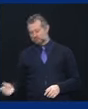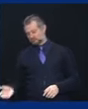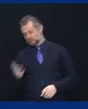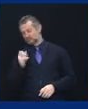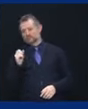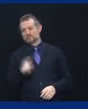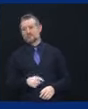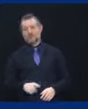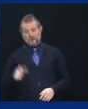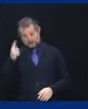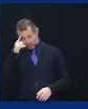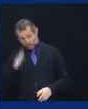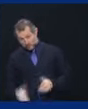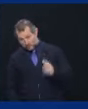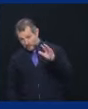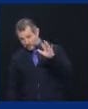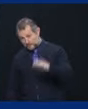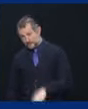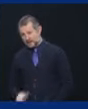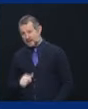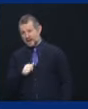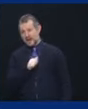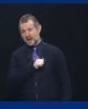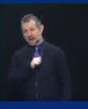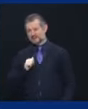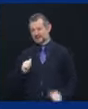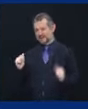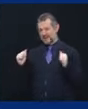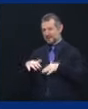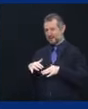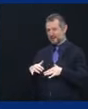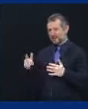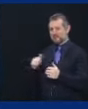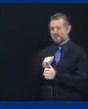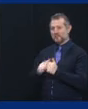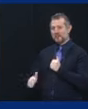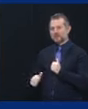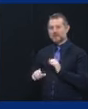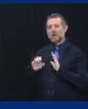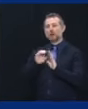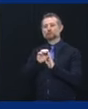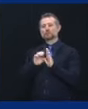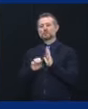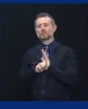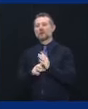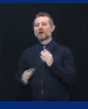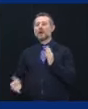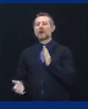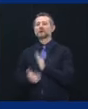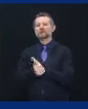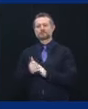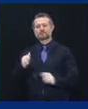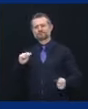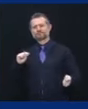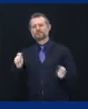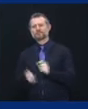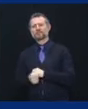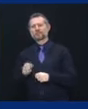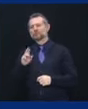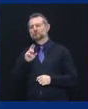The Assembly is currently, as we speak, passing a constitutional amendment to overhaul the redistricting amendment that you championed 7 years